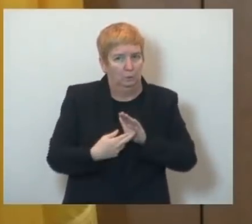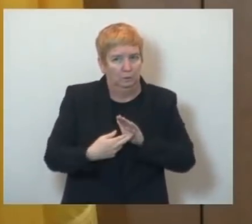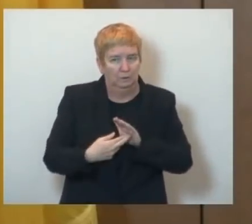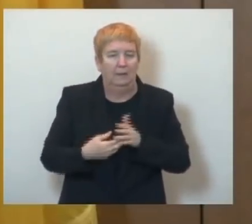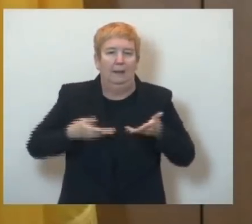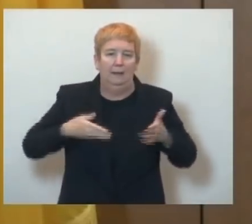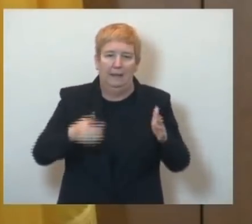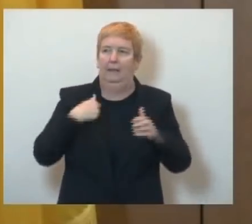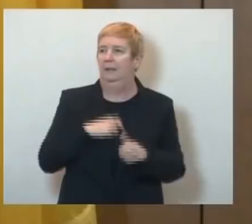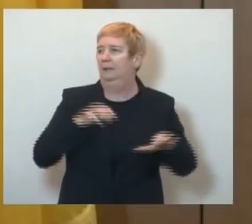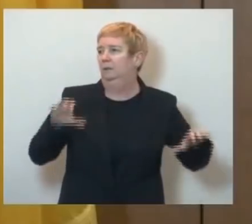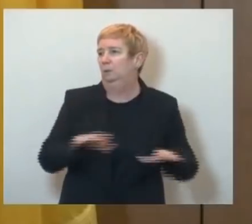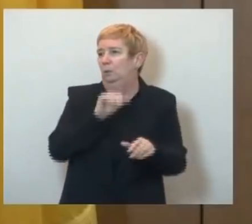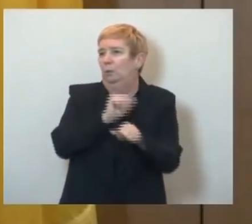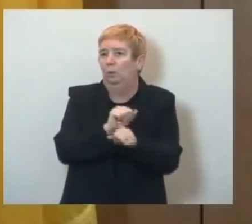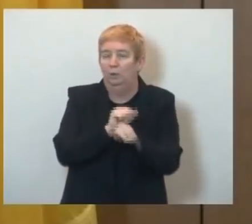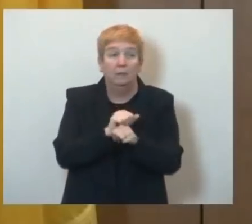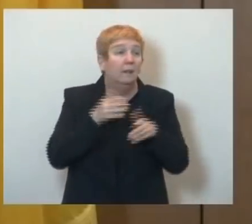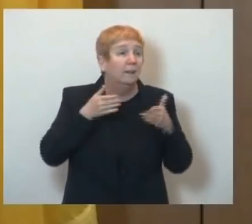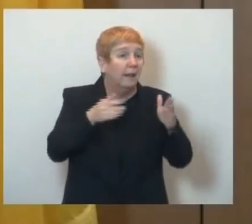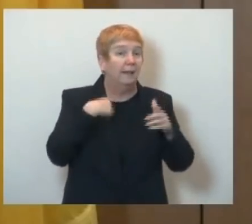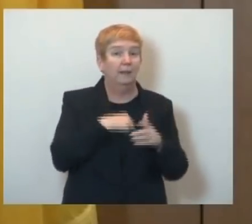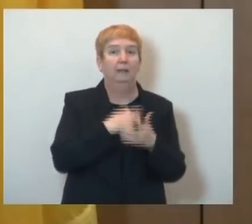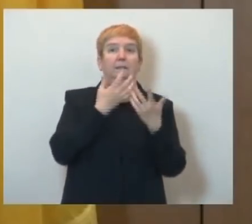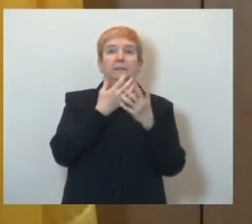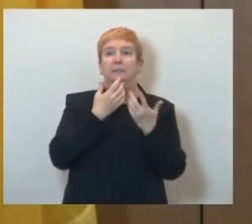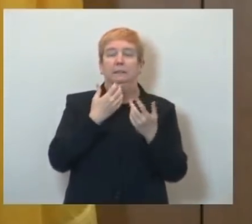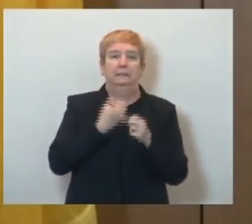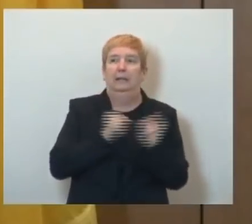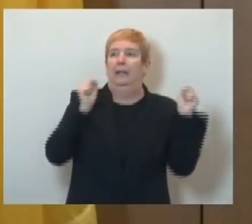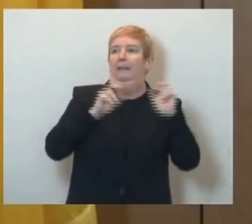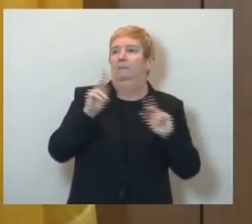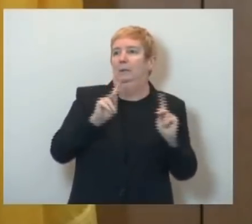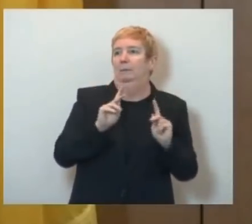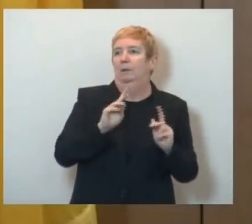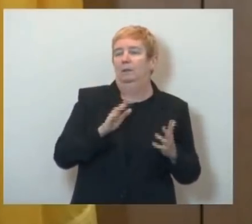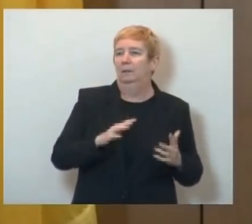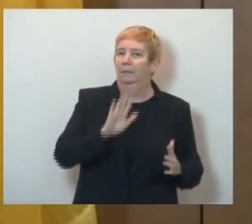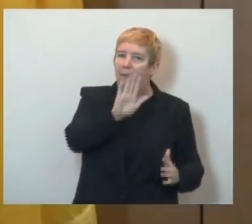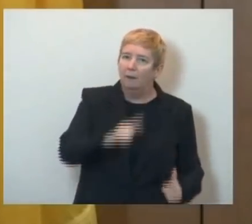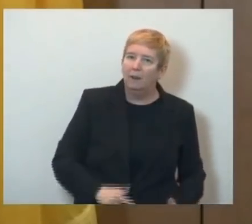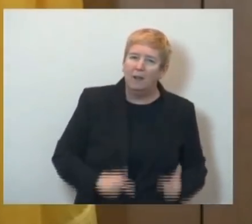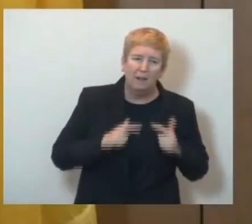work that saves lives. We've lost far too many New Mexicans.